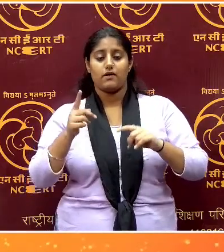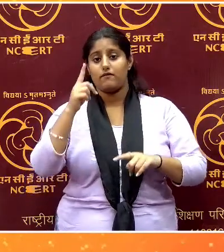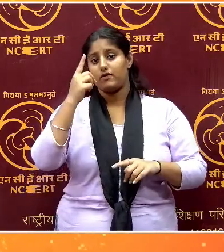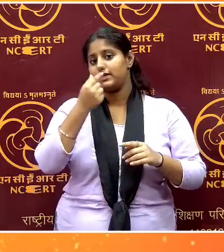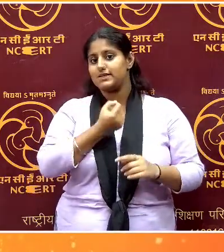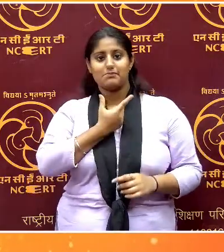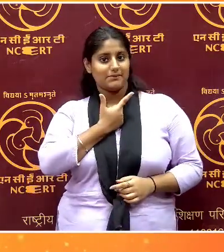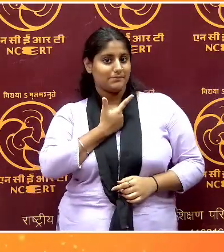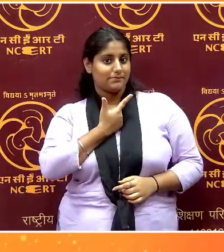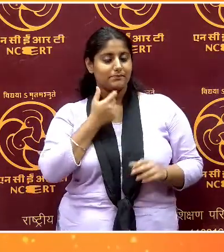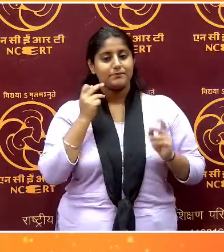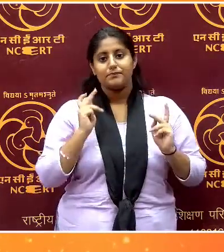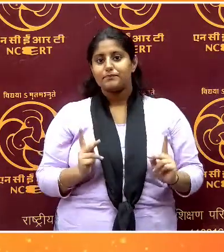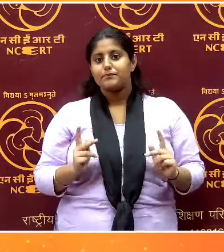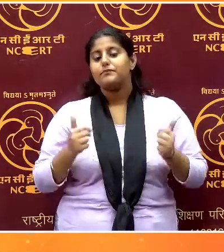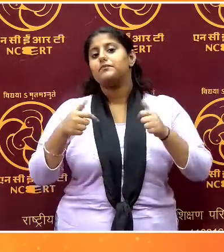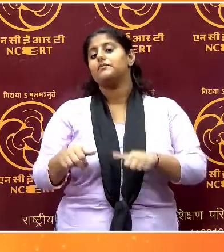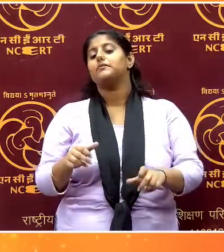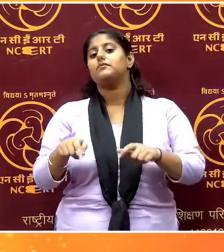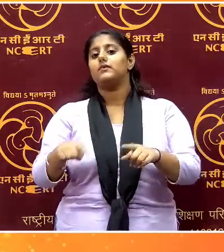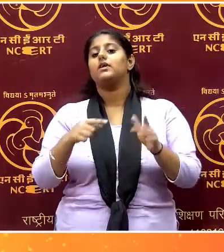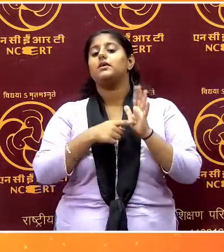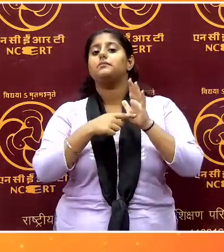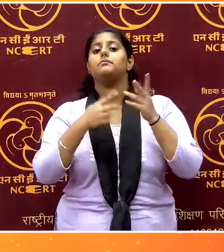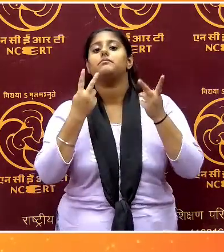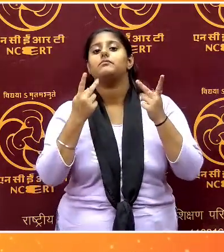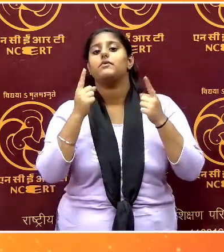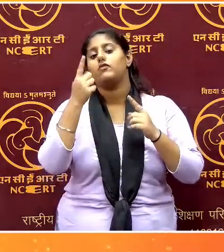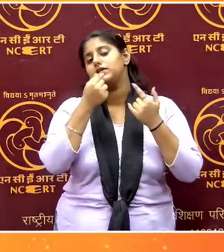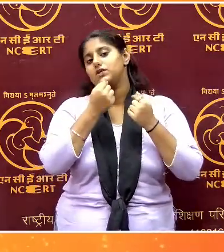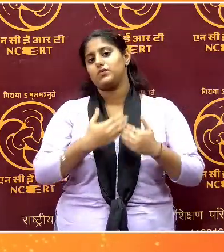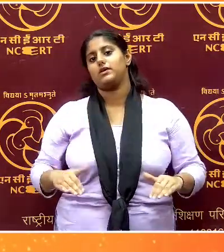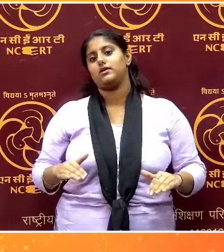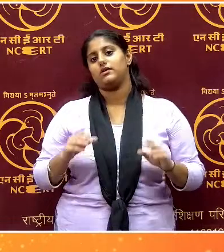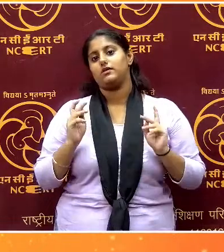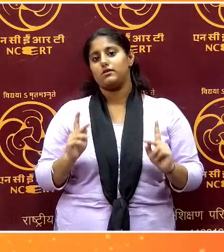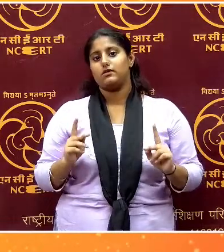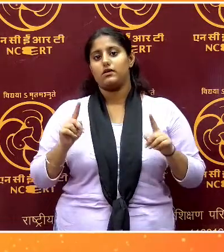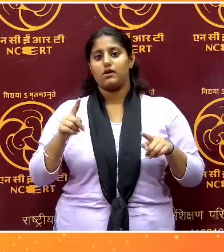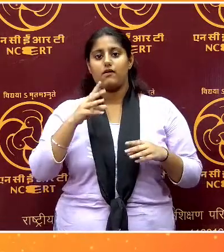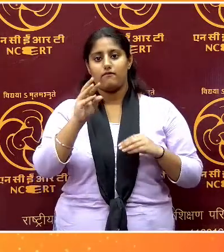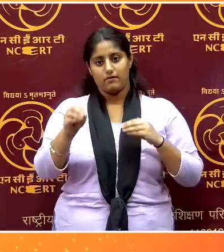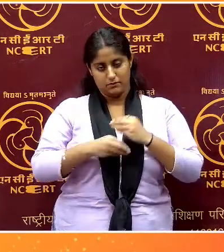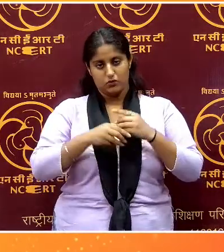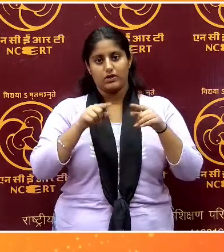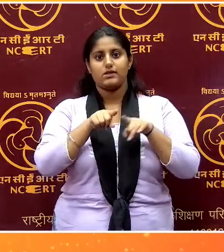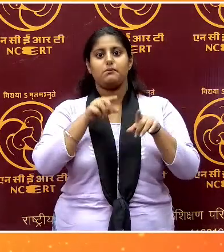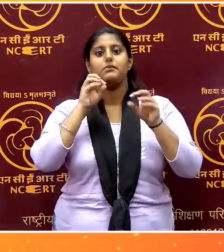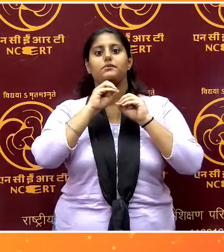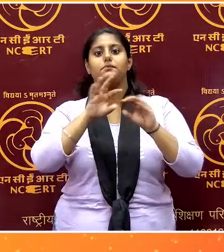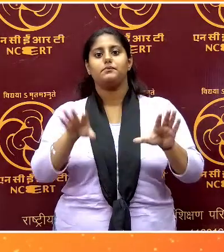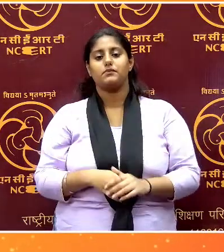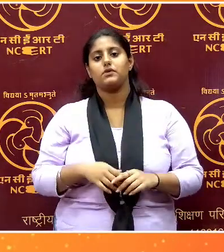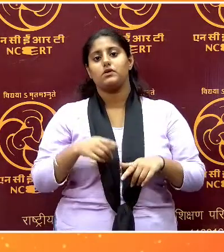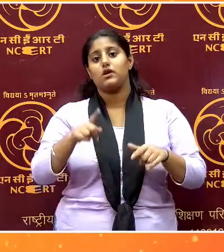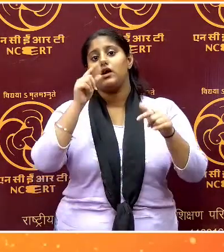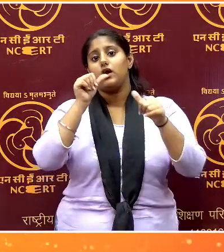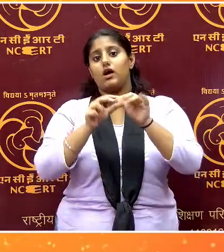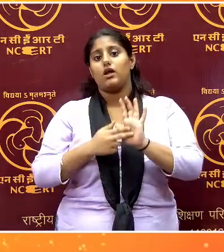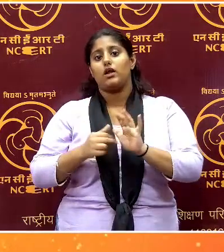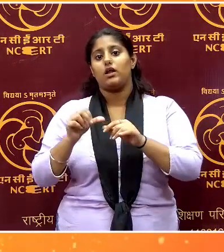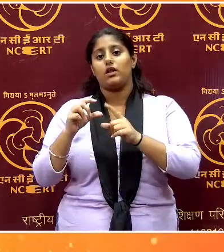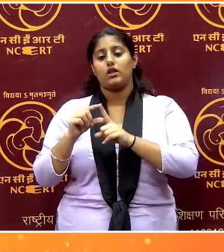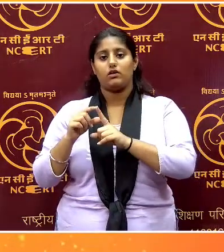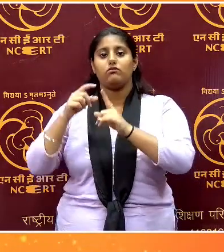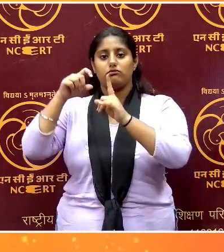smiley, right? So that is representing one student. Now let us take another example here. Nand Kishore, this is